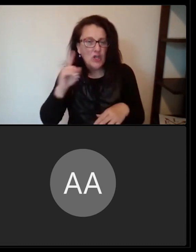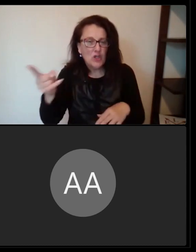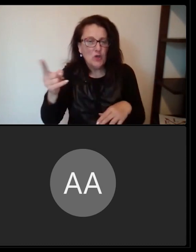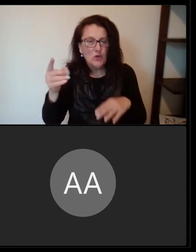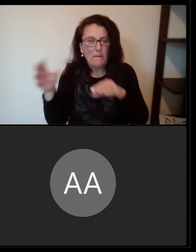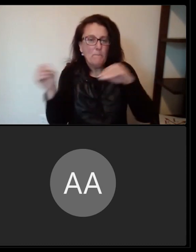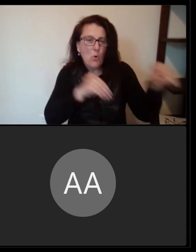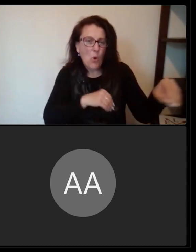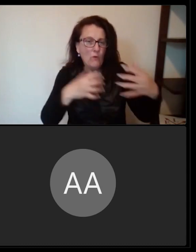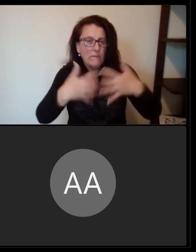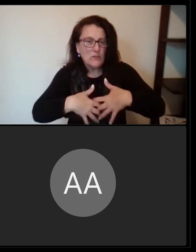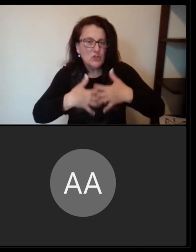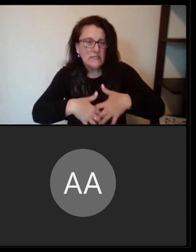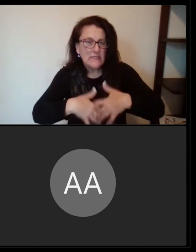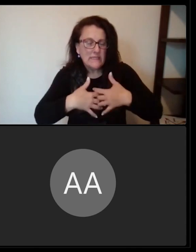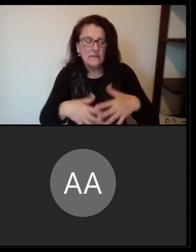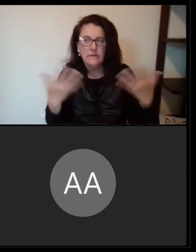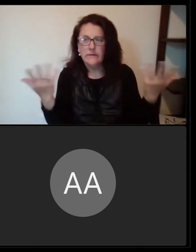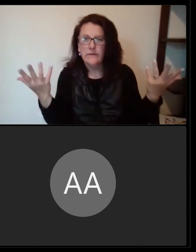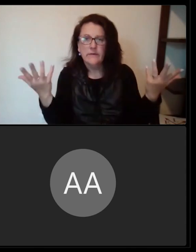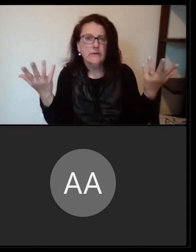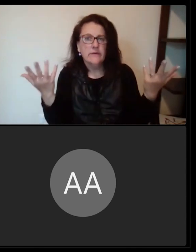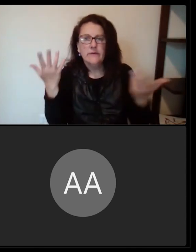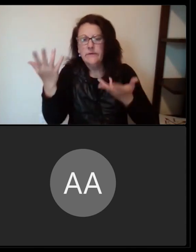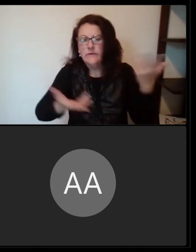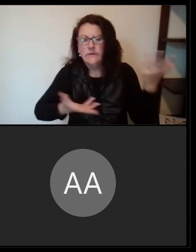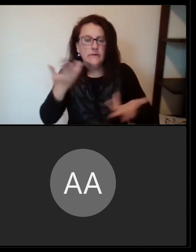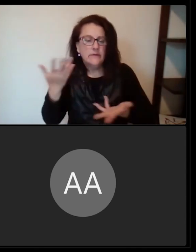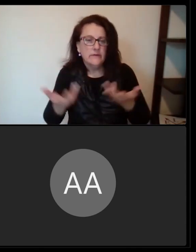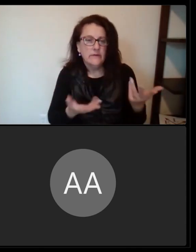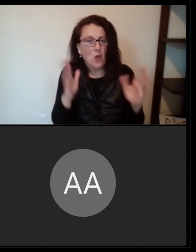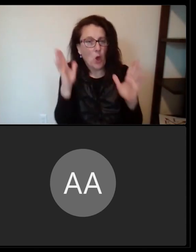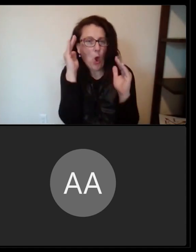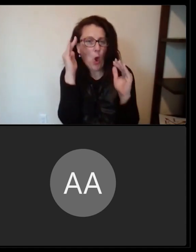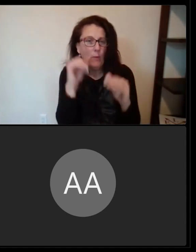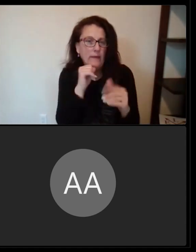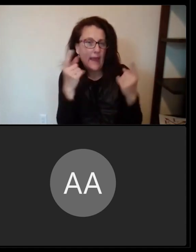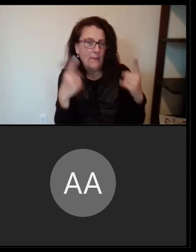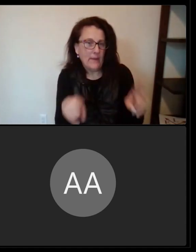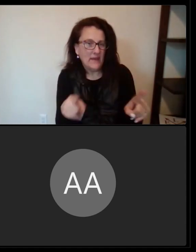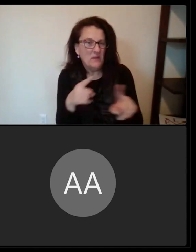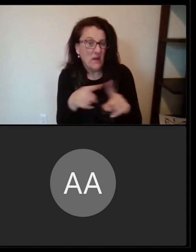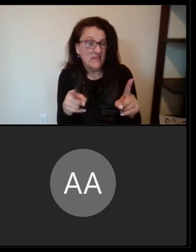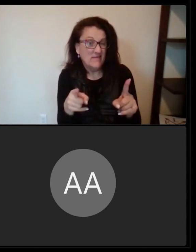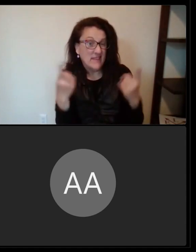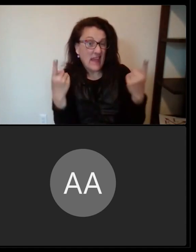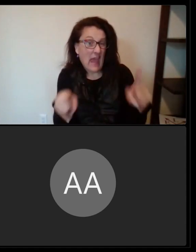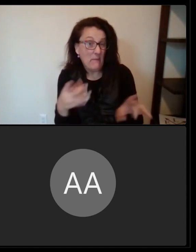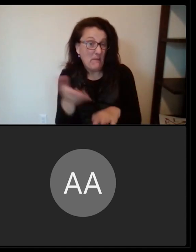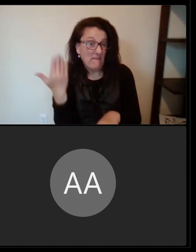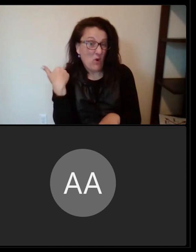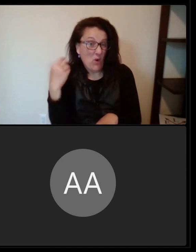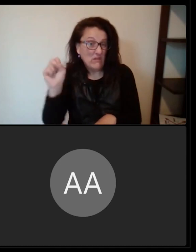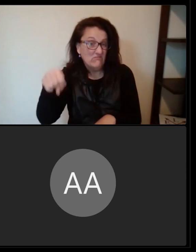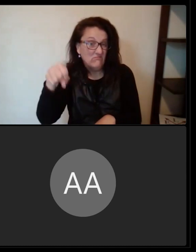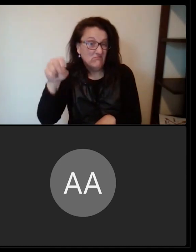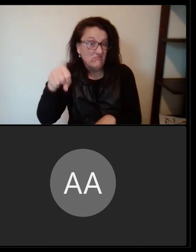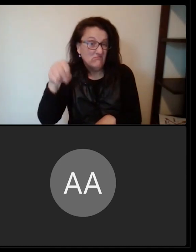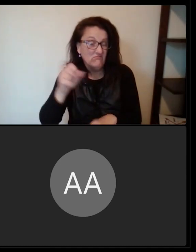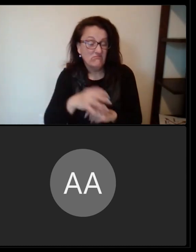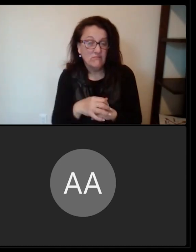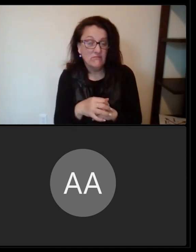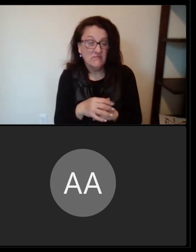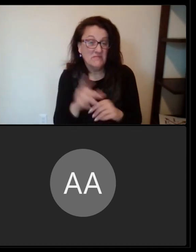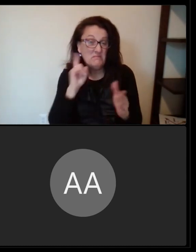the machines. I wish that that didn't happen, but we've had it happen, and fortunately,